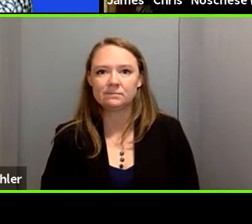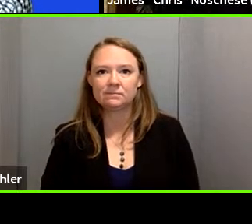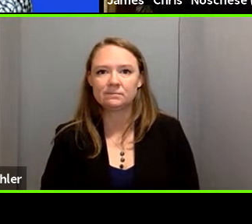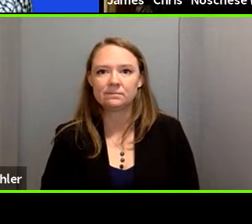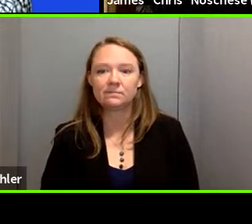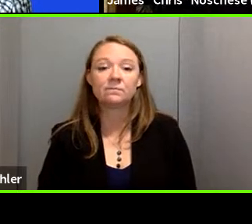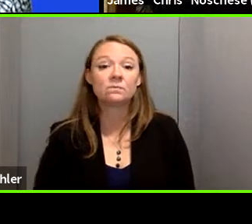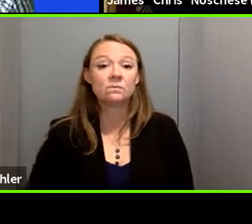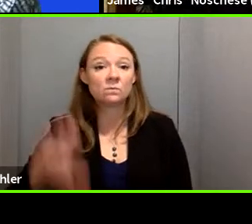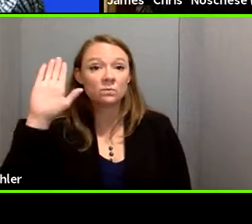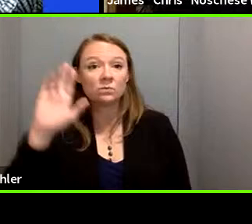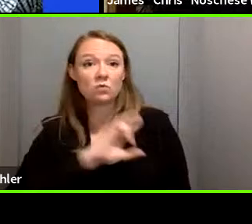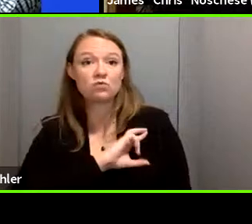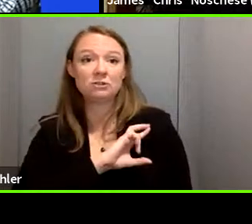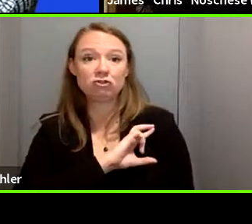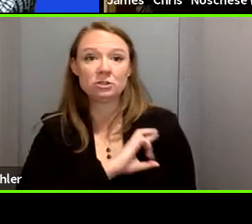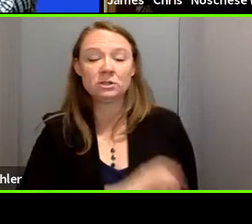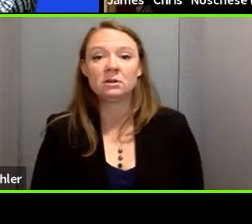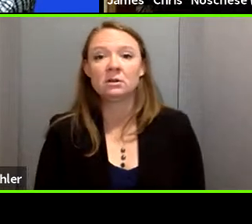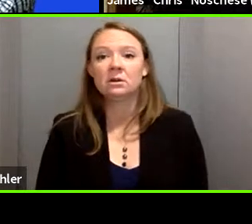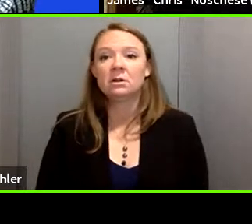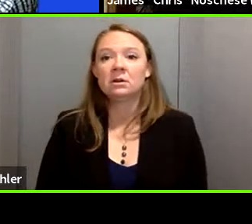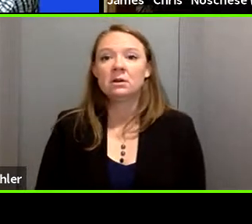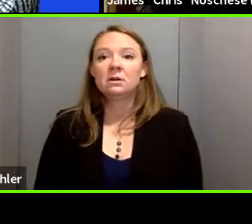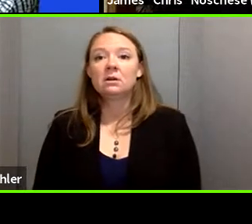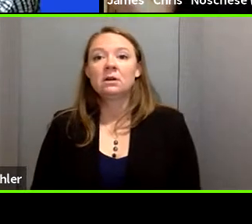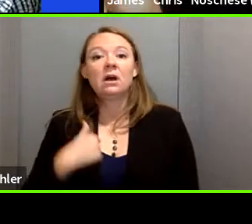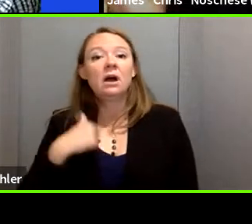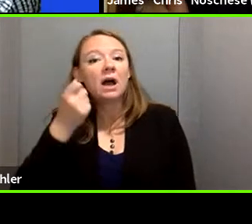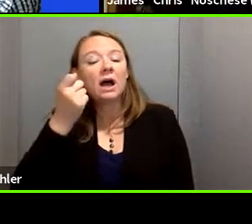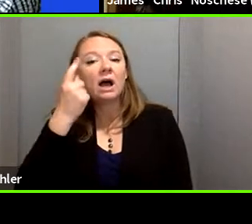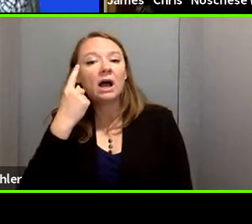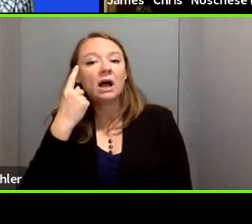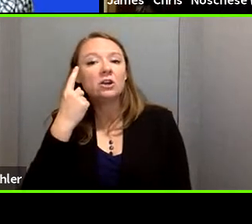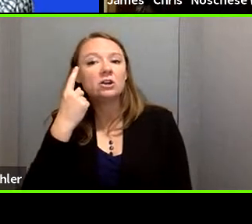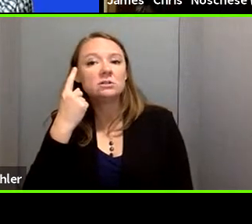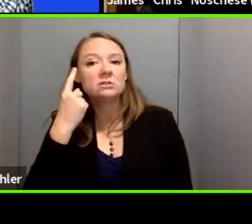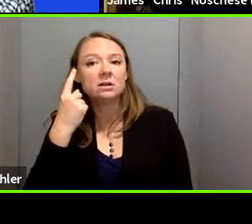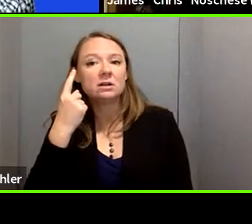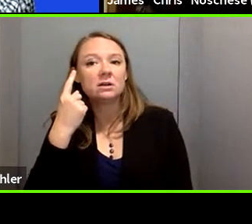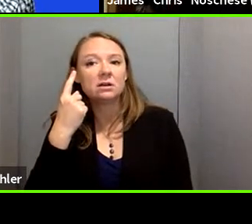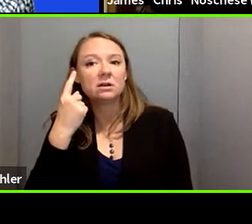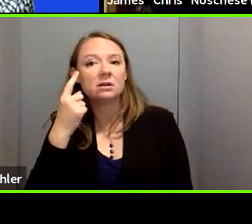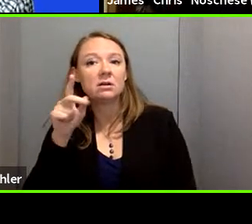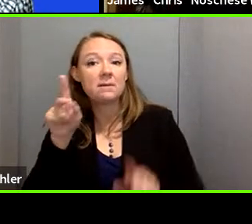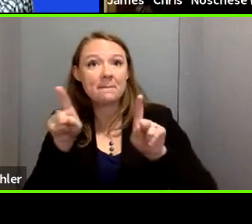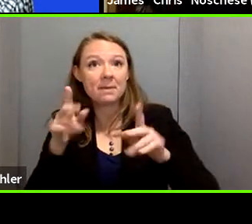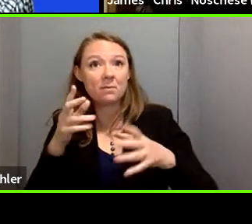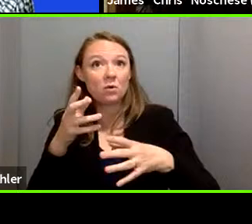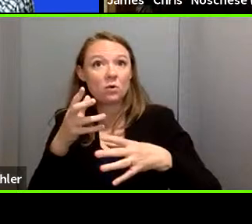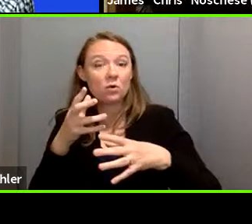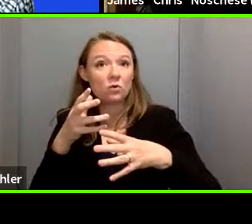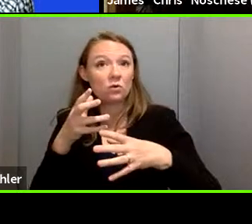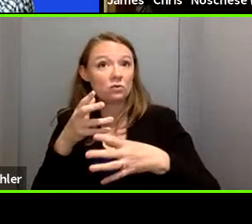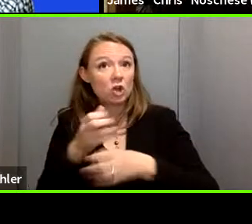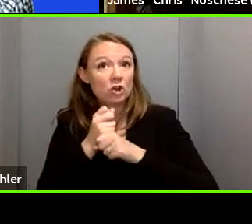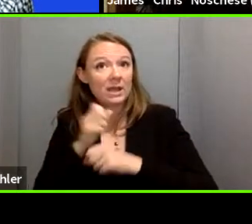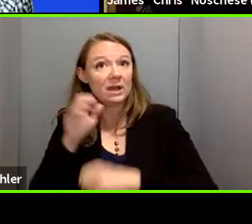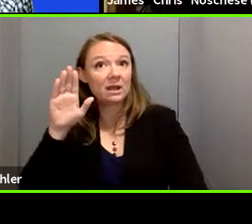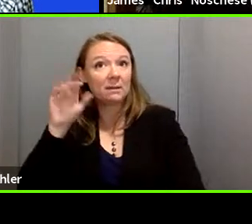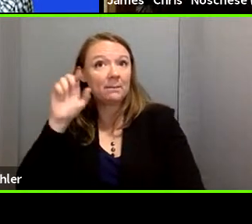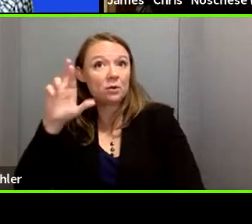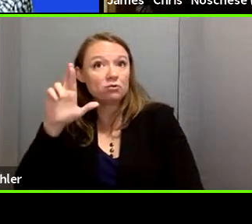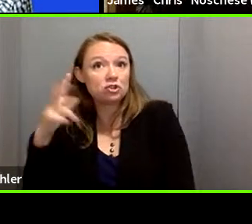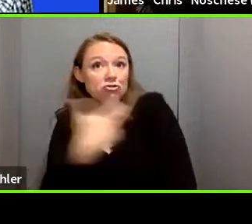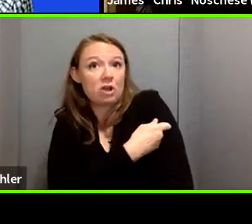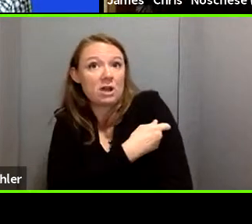This is Rich. I understand that people receive booster shots for